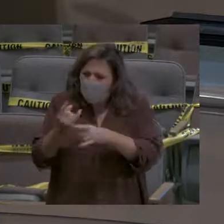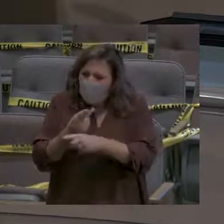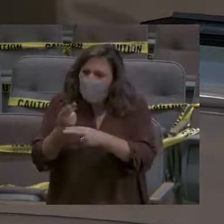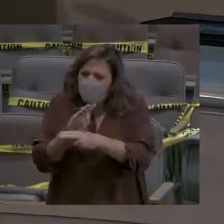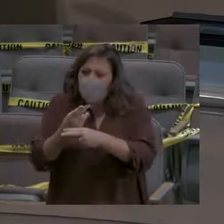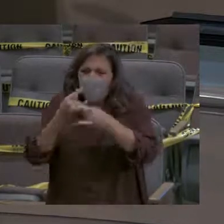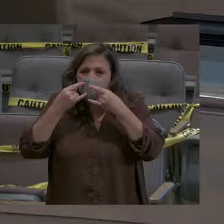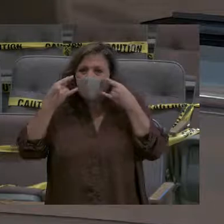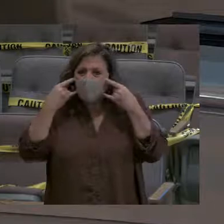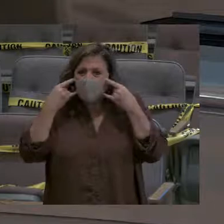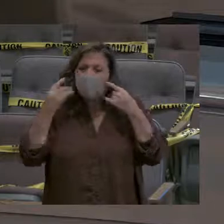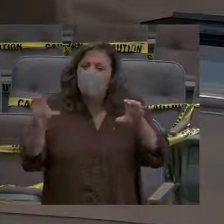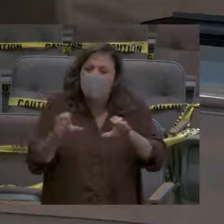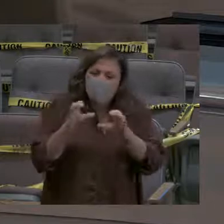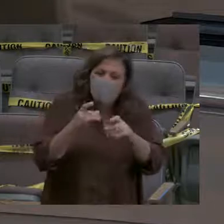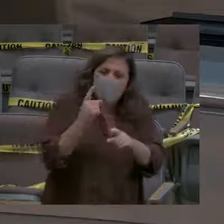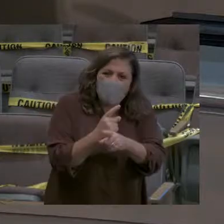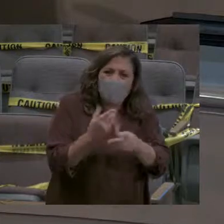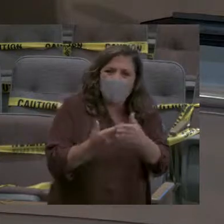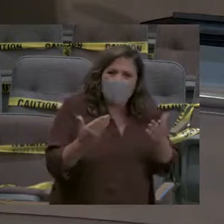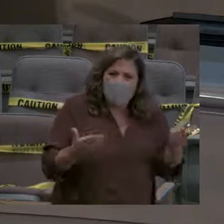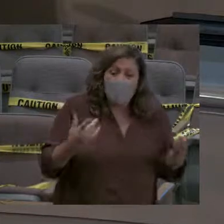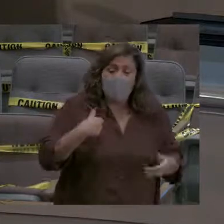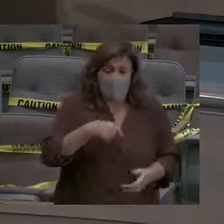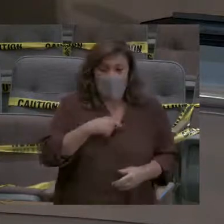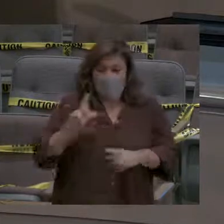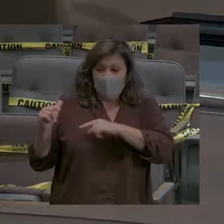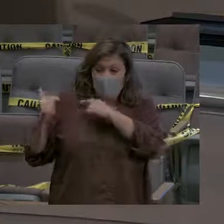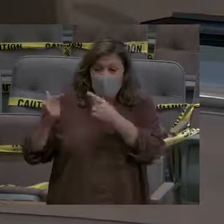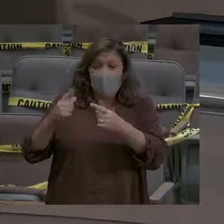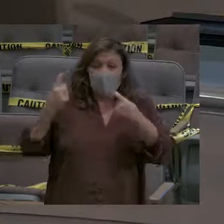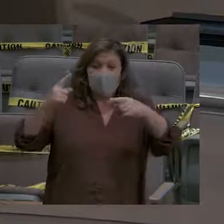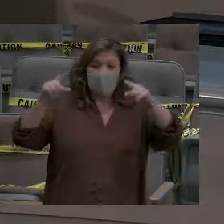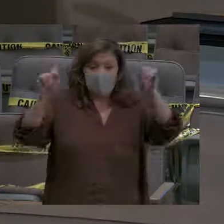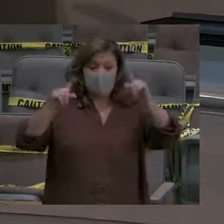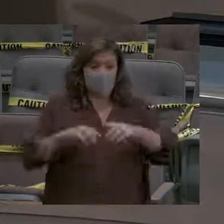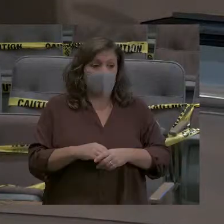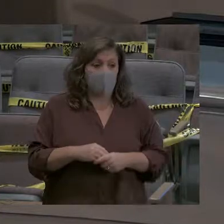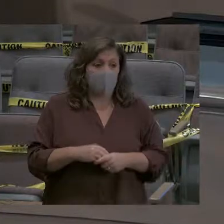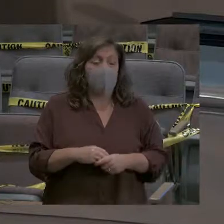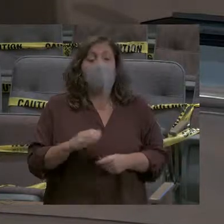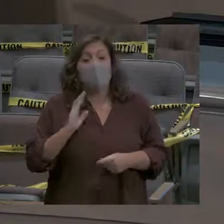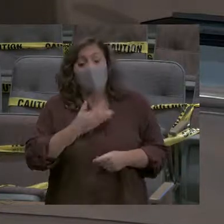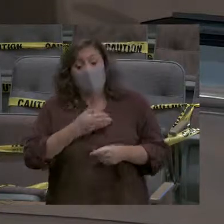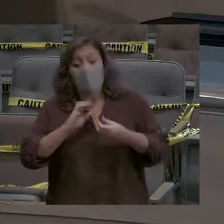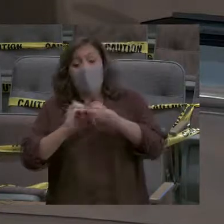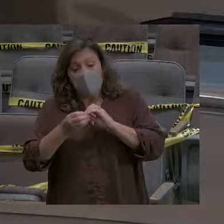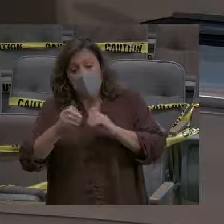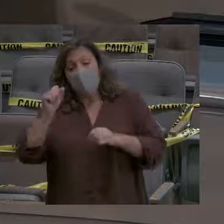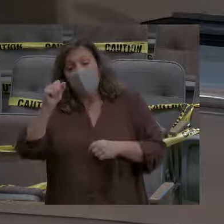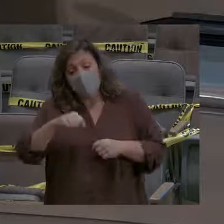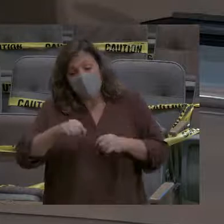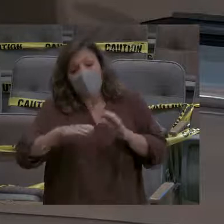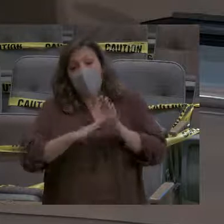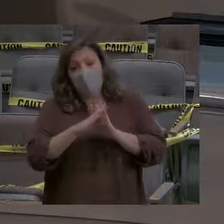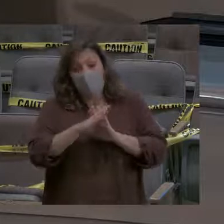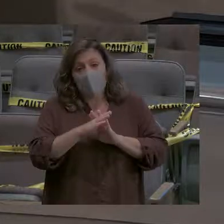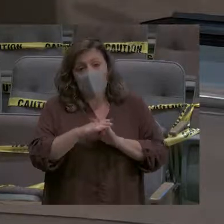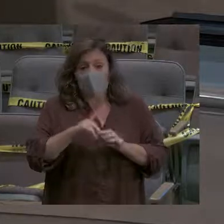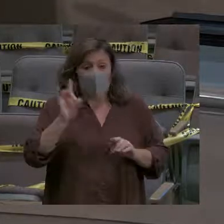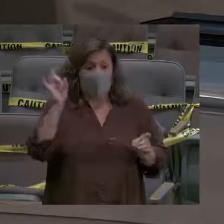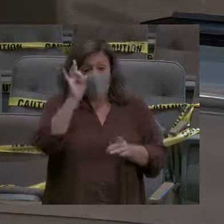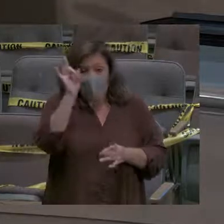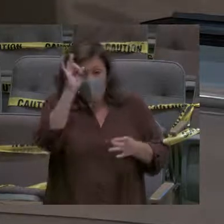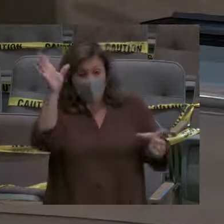that are right. And we've been very effective at that. However, right now our numbers are rising. Are they apocalyptic?